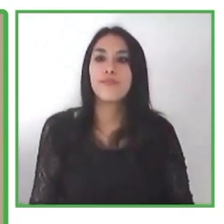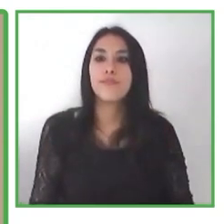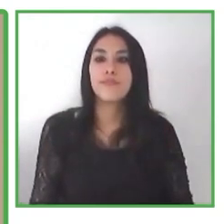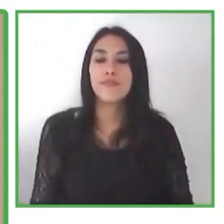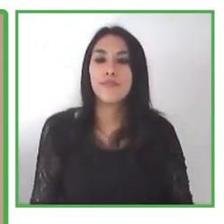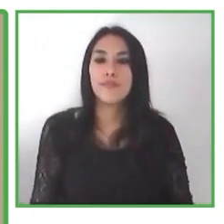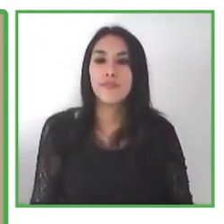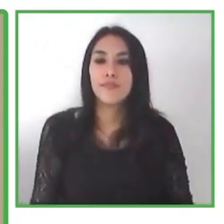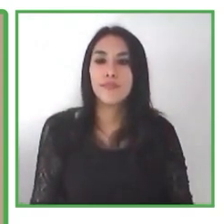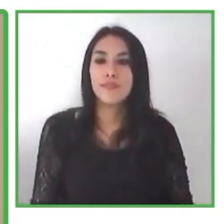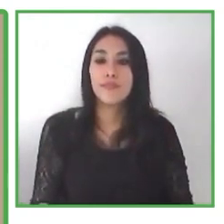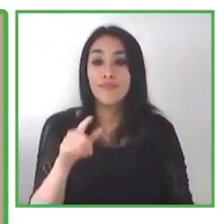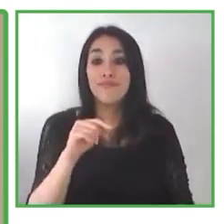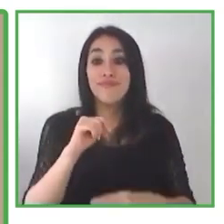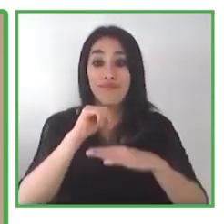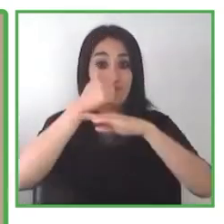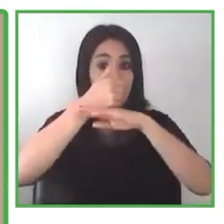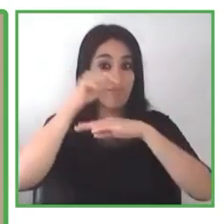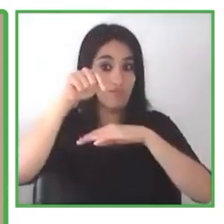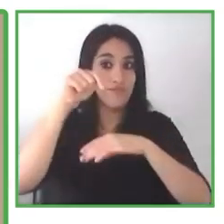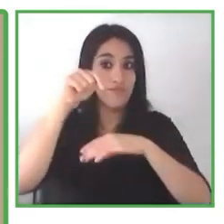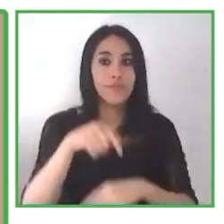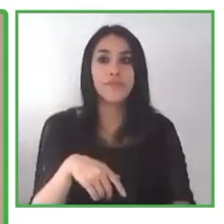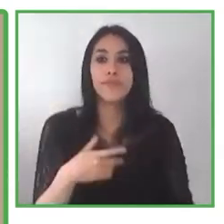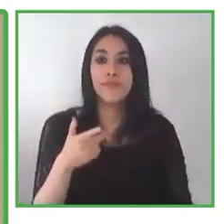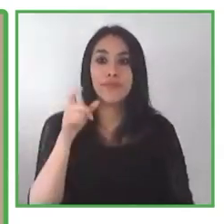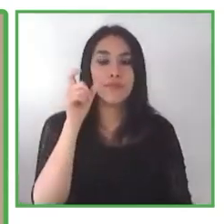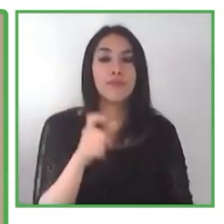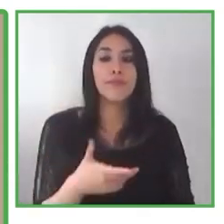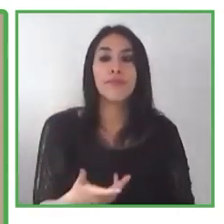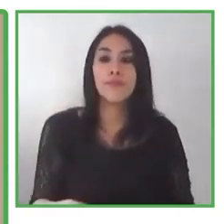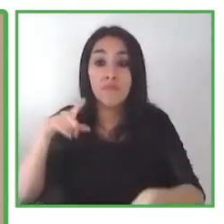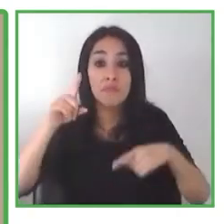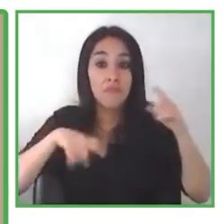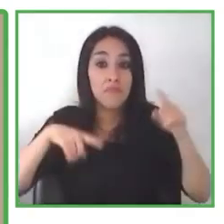or a senior position. Also,